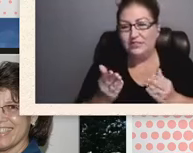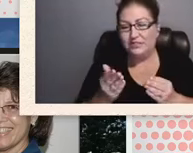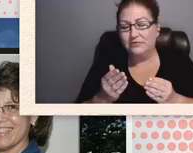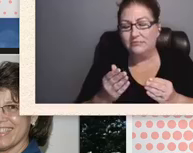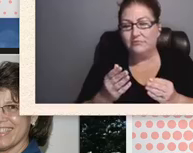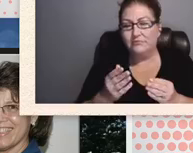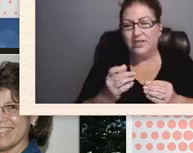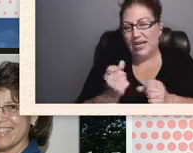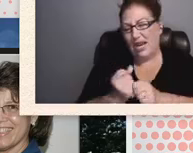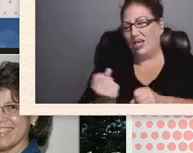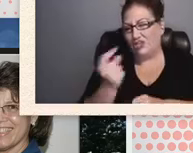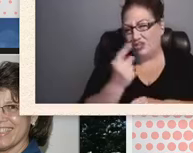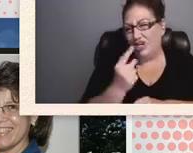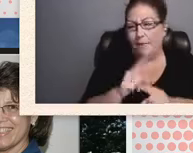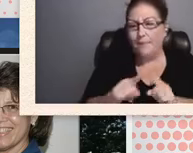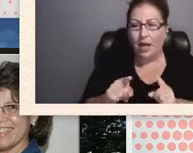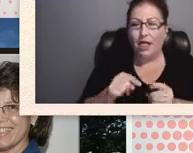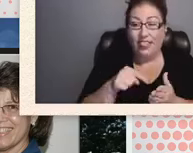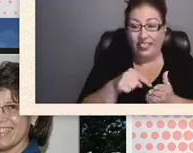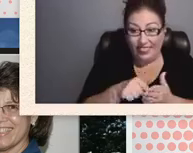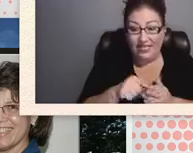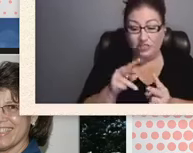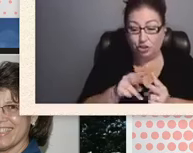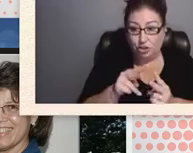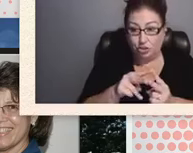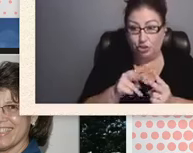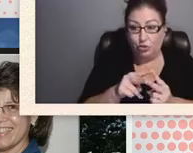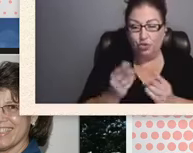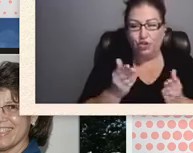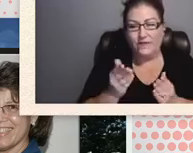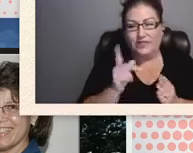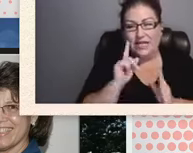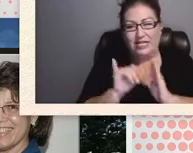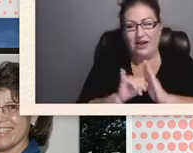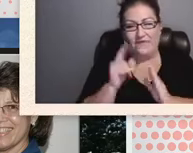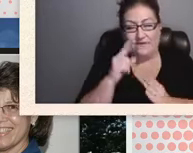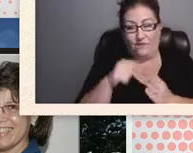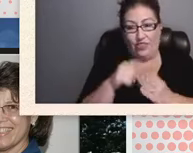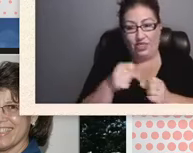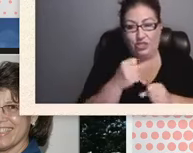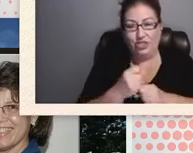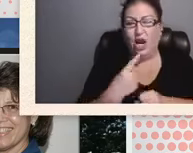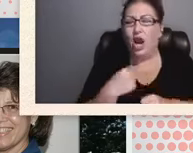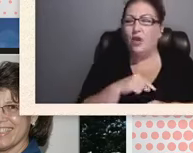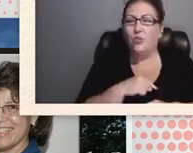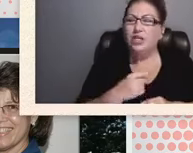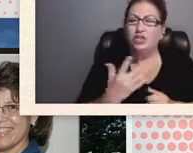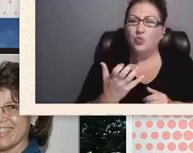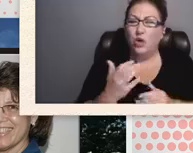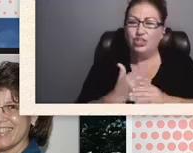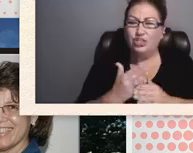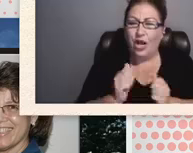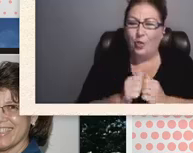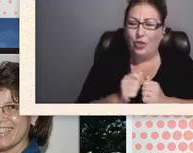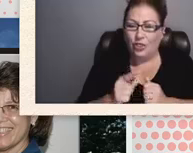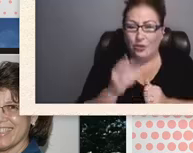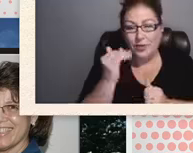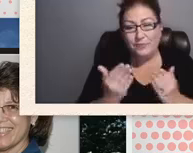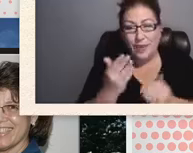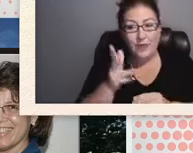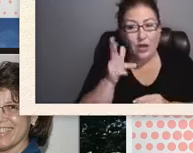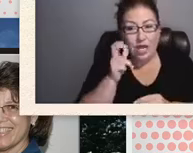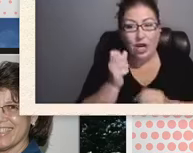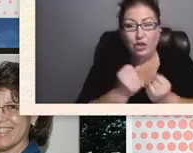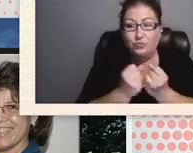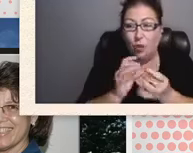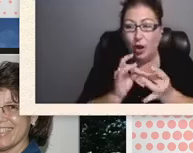year. But these are the services that are identified for this year. And again, we just wanted to share that with you because you may hear your support coordinators